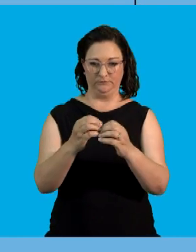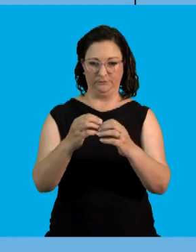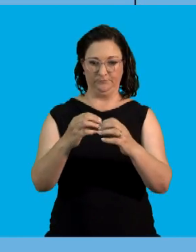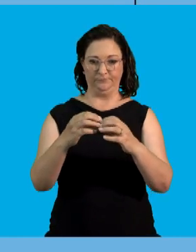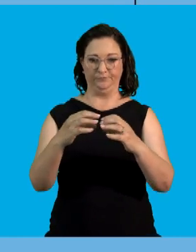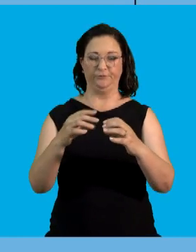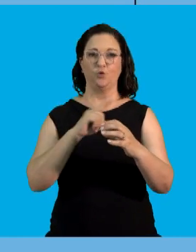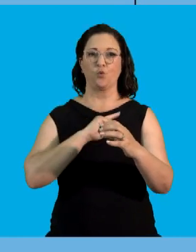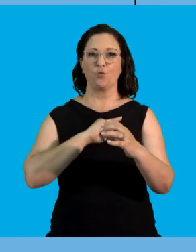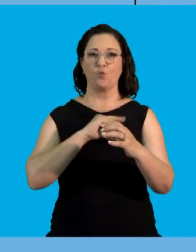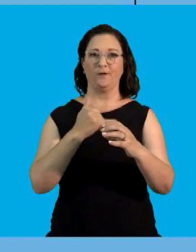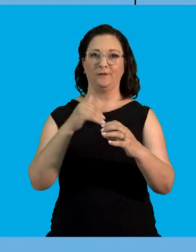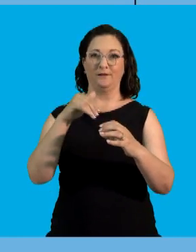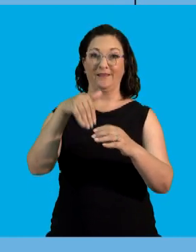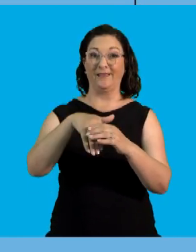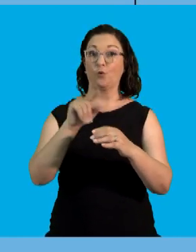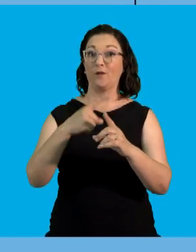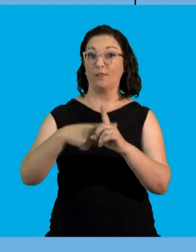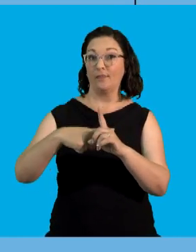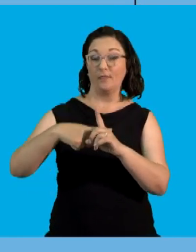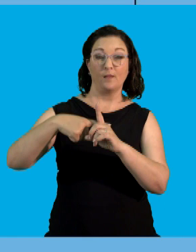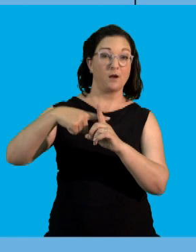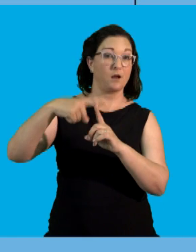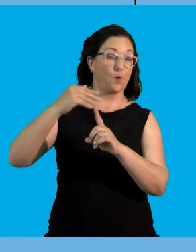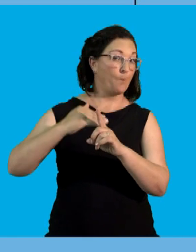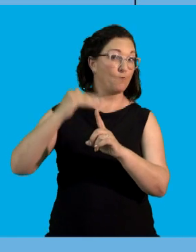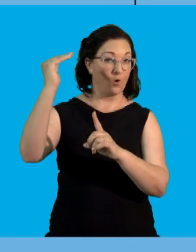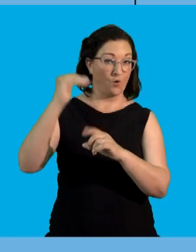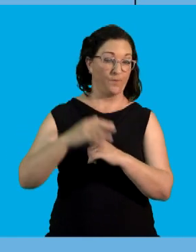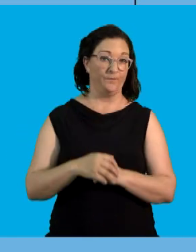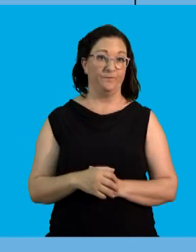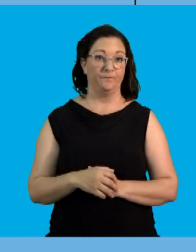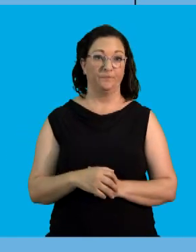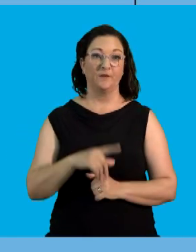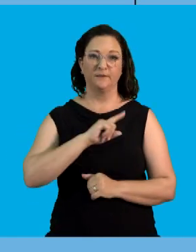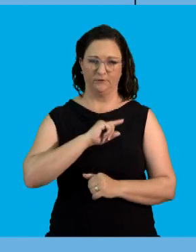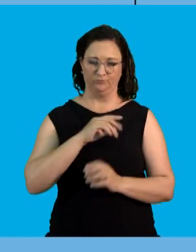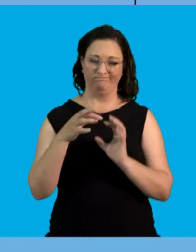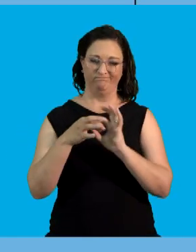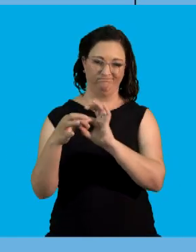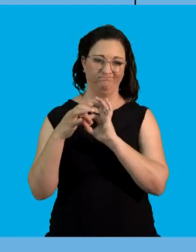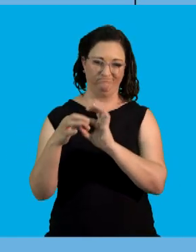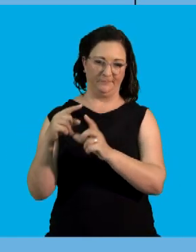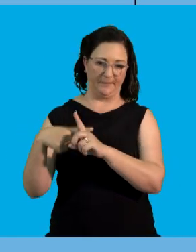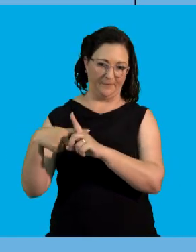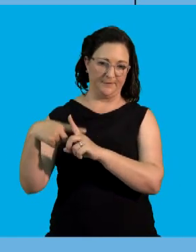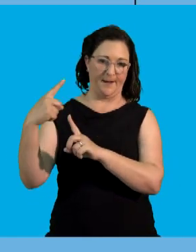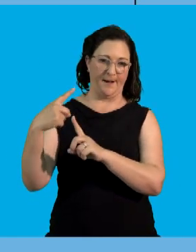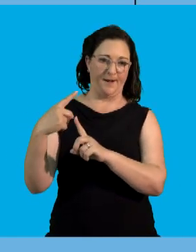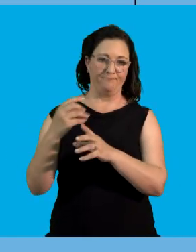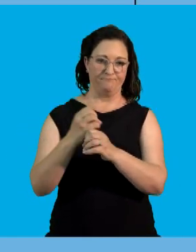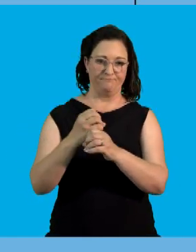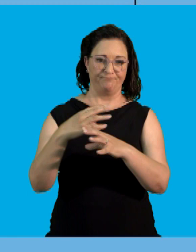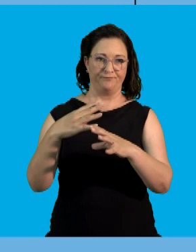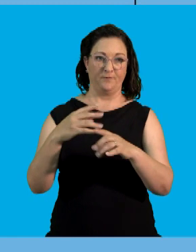object or substance when subjected to an increase in temperature. So expansion goes with an increase in temperature.